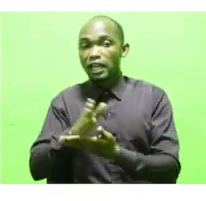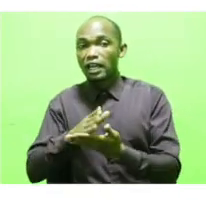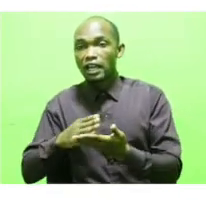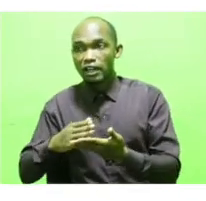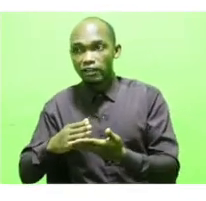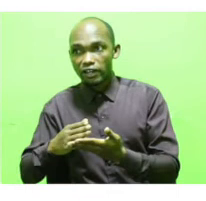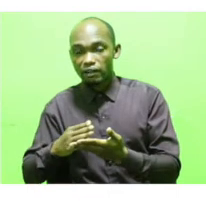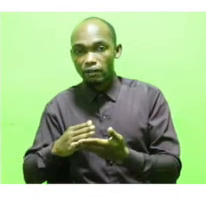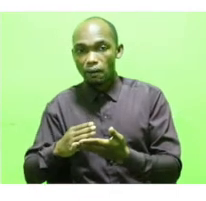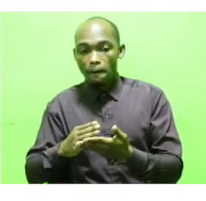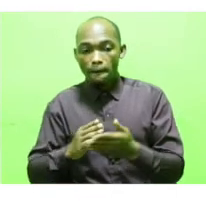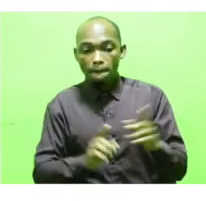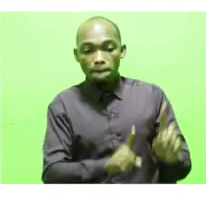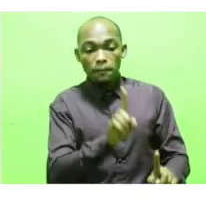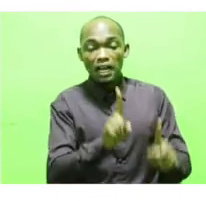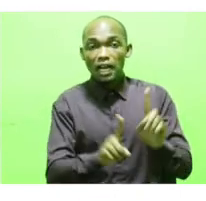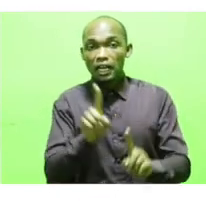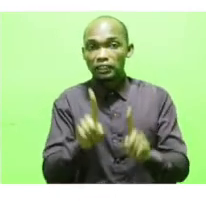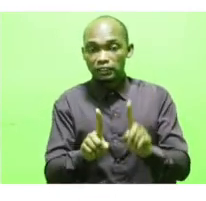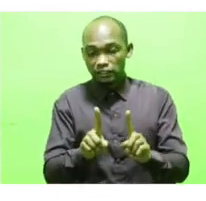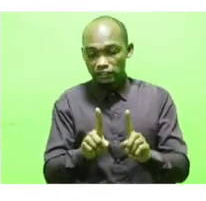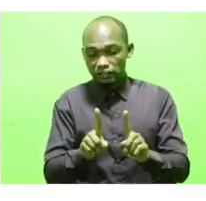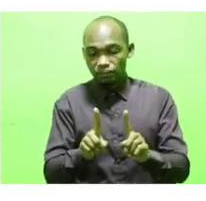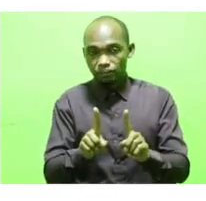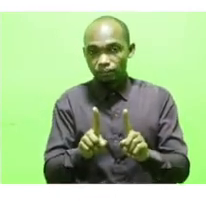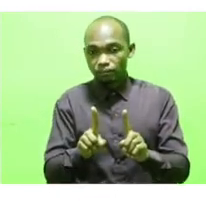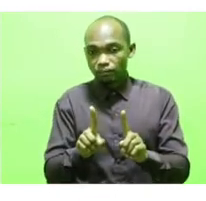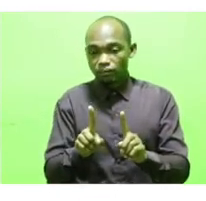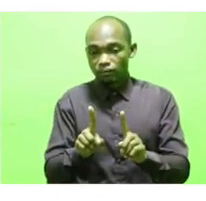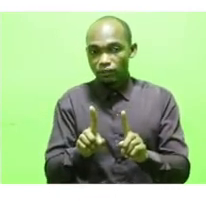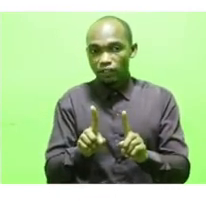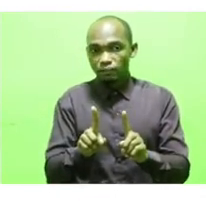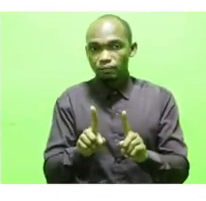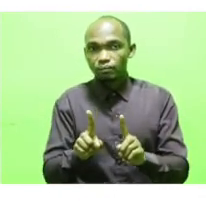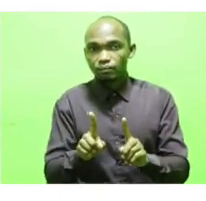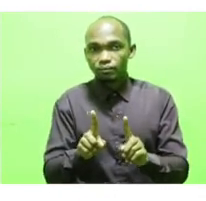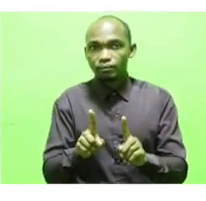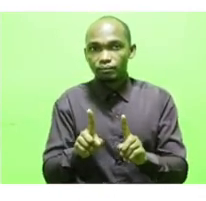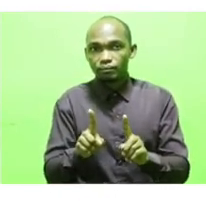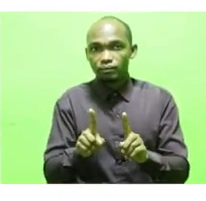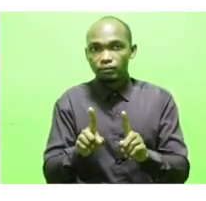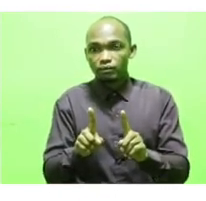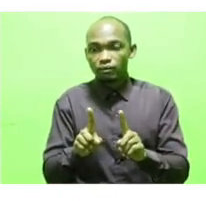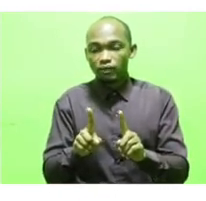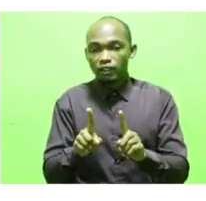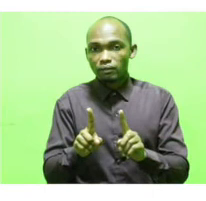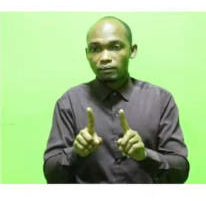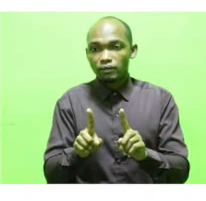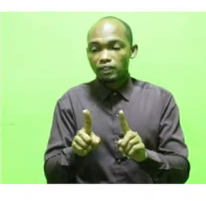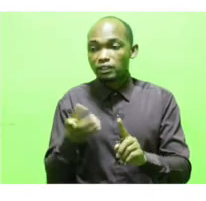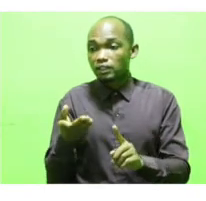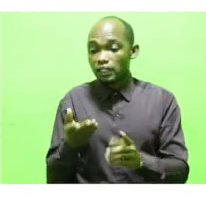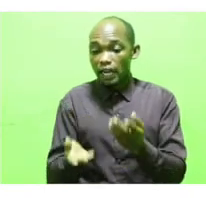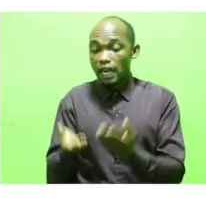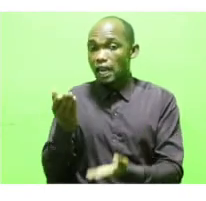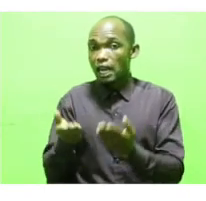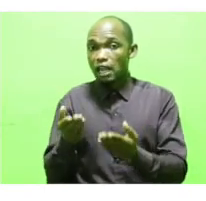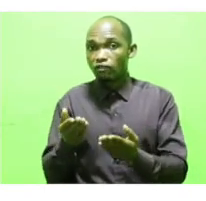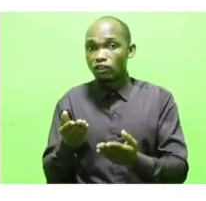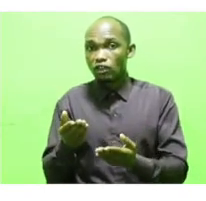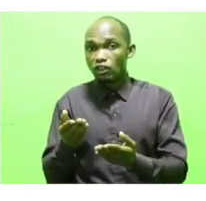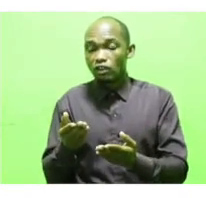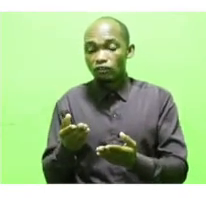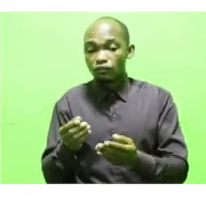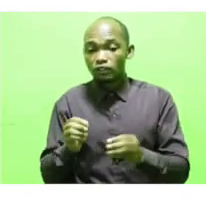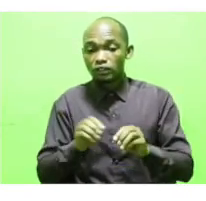the plant's growth rate is very severely reduced. But if there is a low level